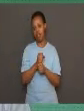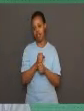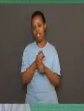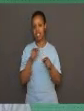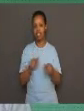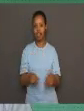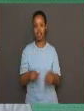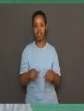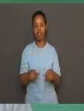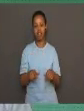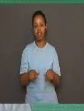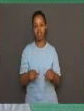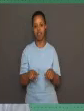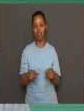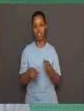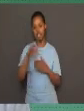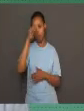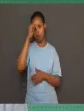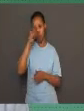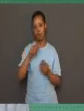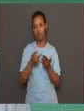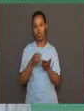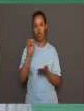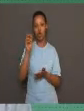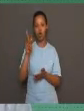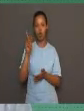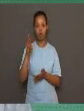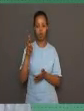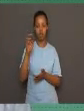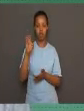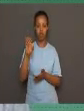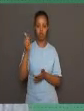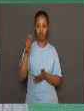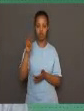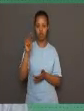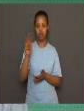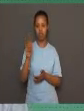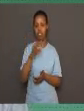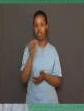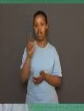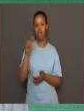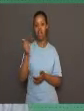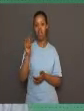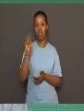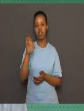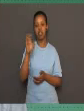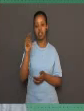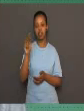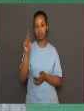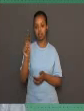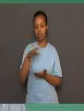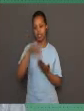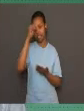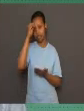students. Today, we learned about operant conditioning and latent